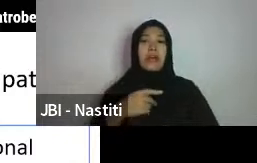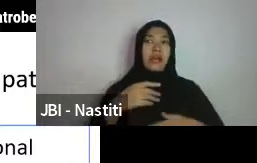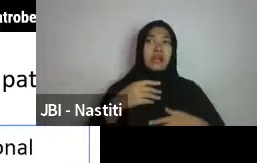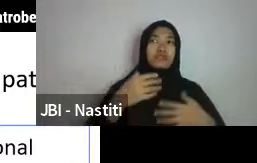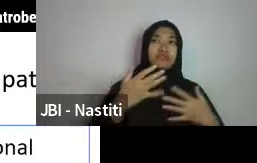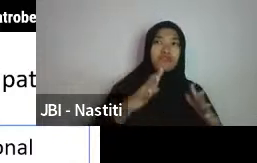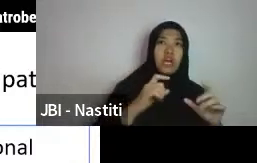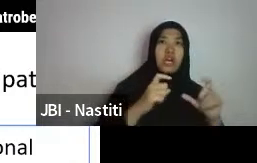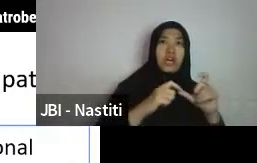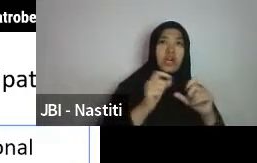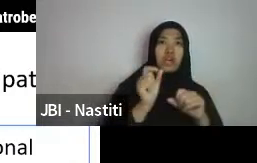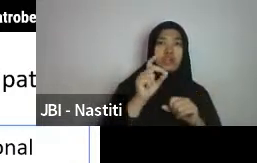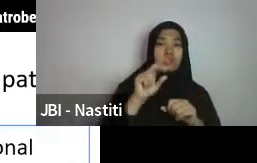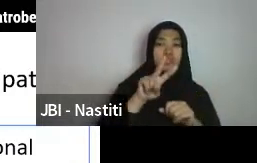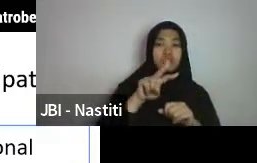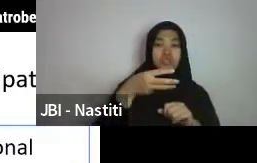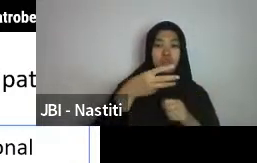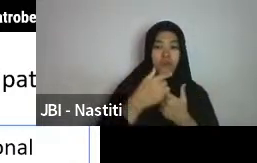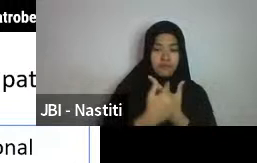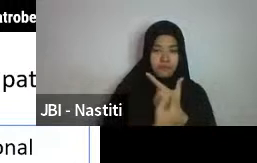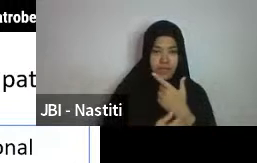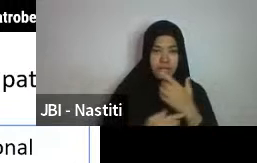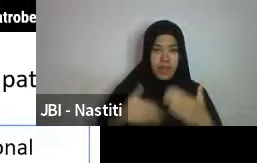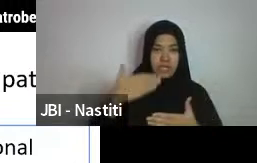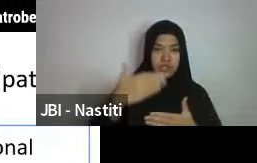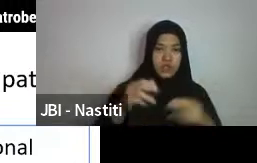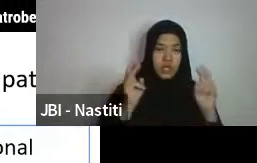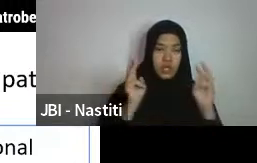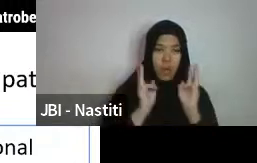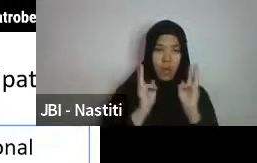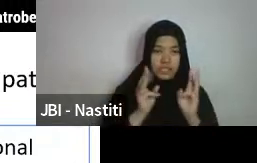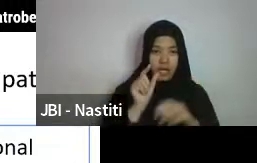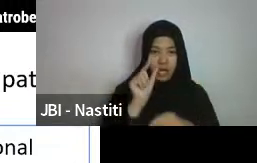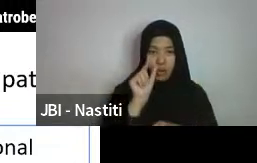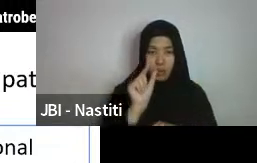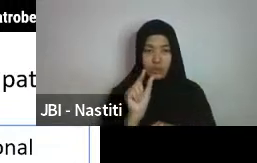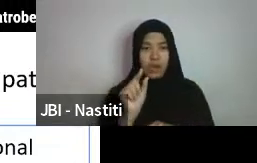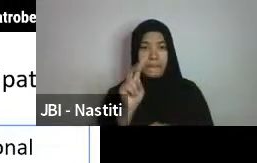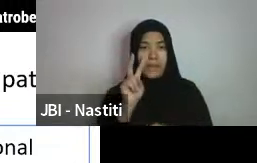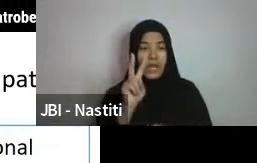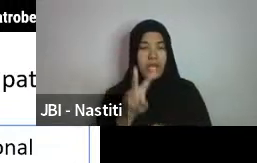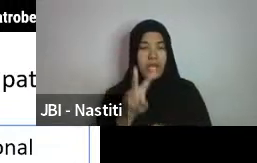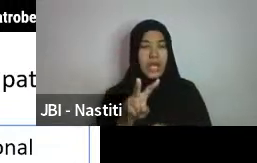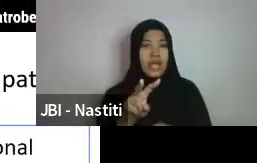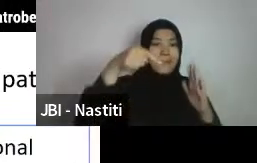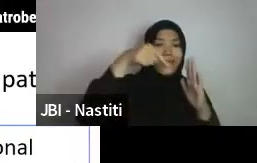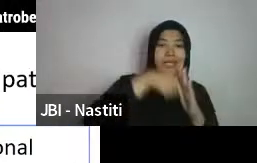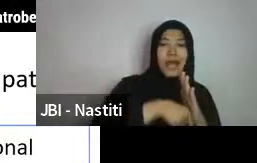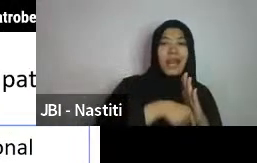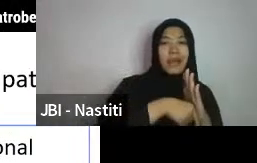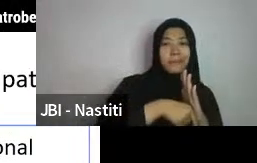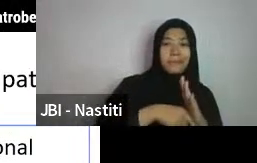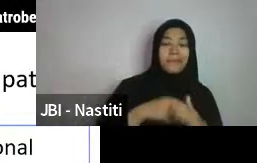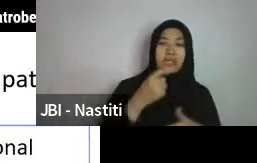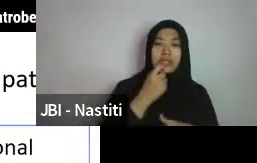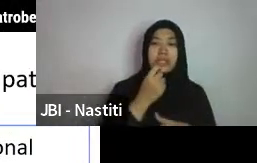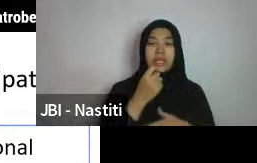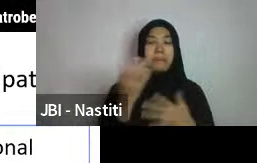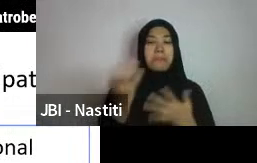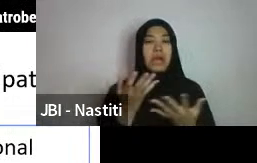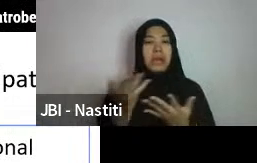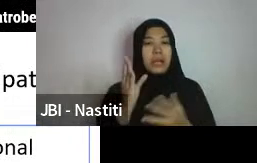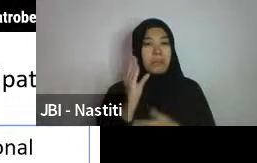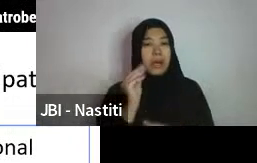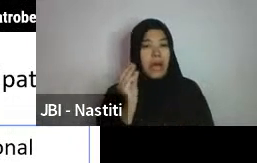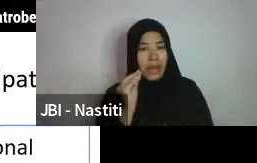Wales study, and that were coming out of our preliminary analyses from our survey. And we